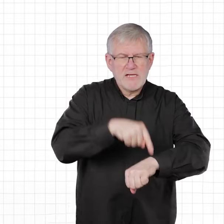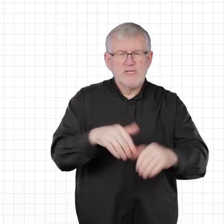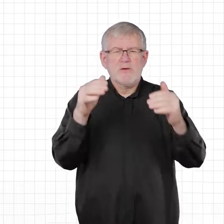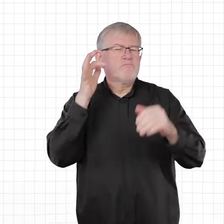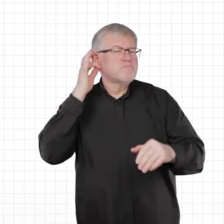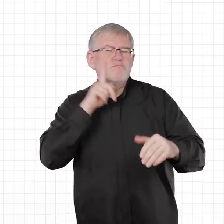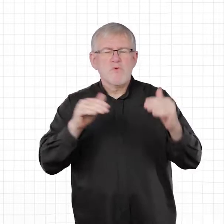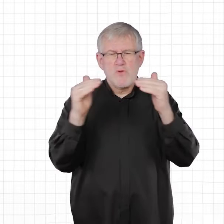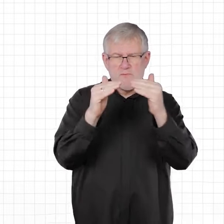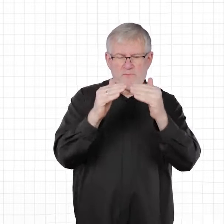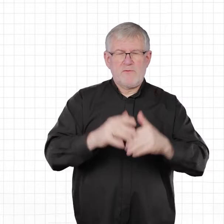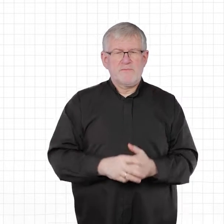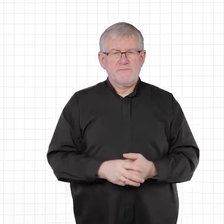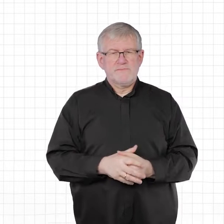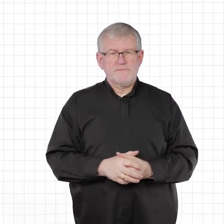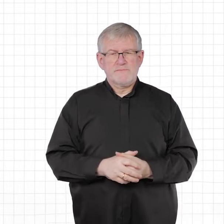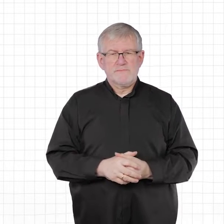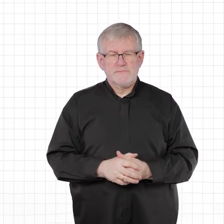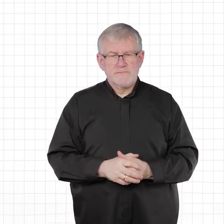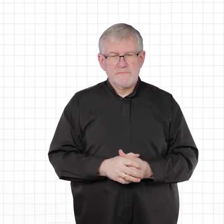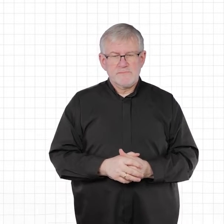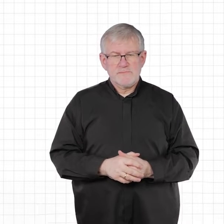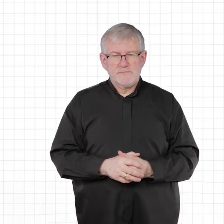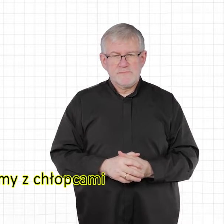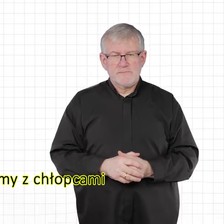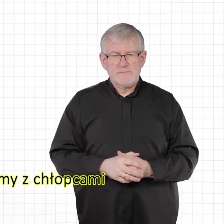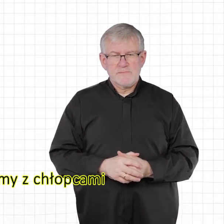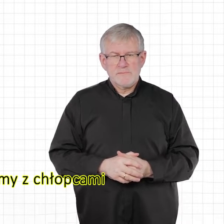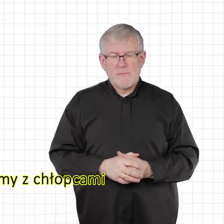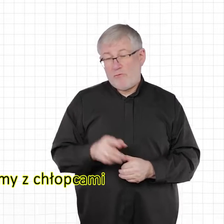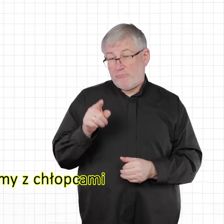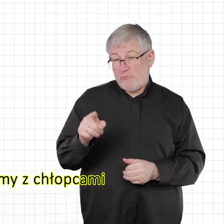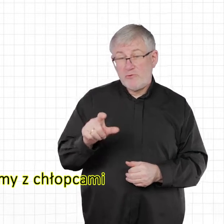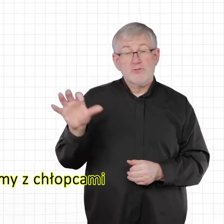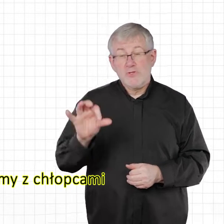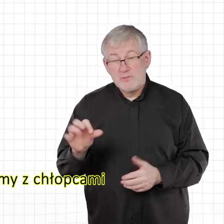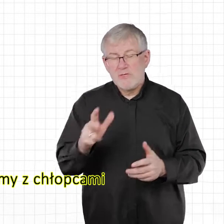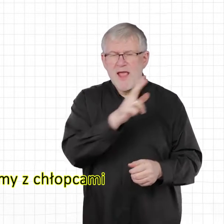choose which group it wants to be in. And in these